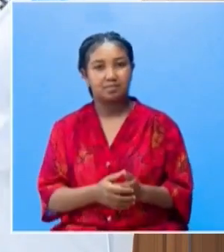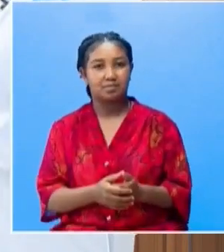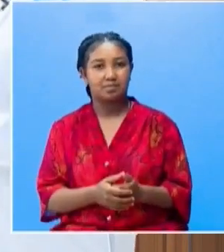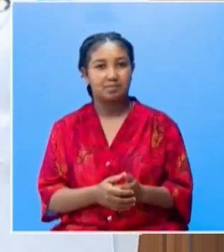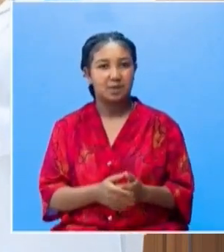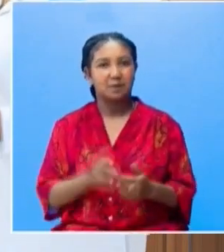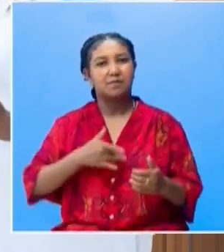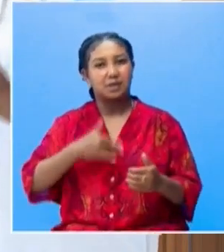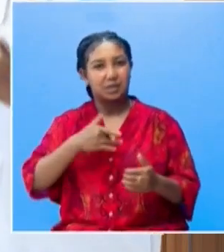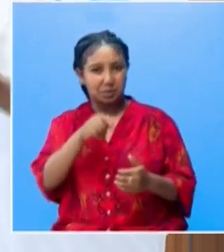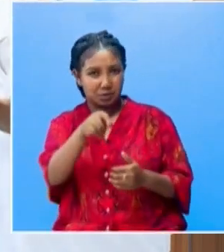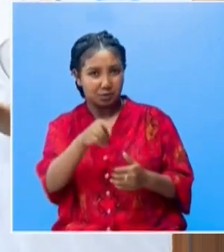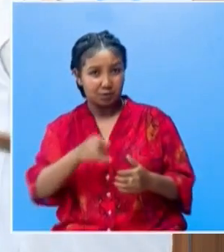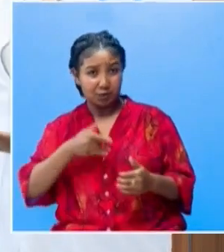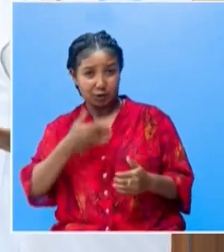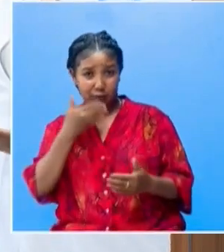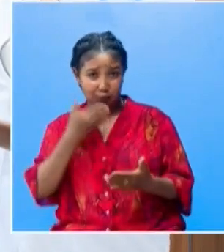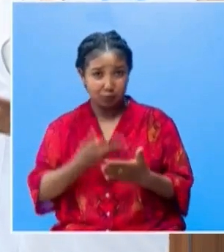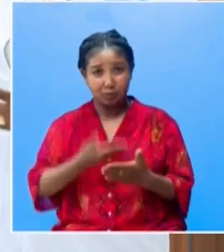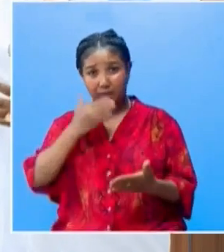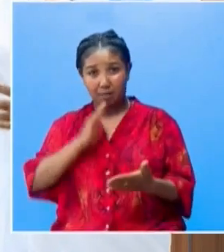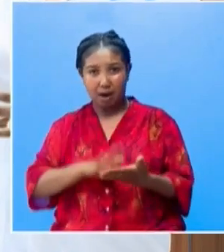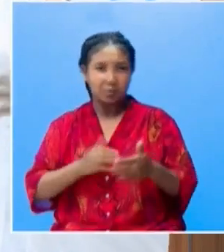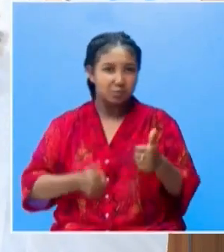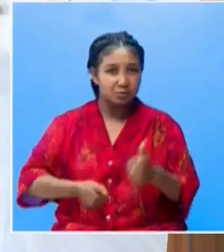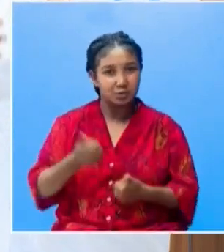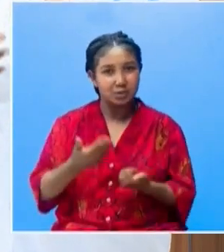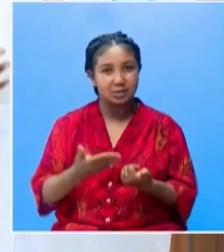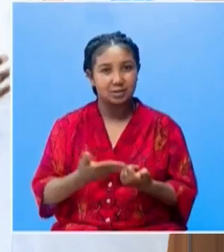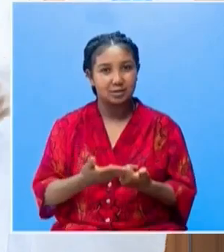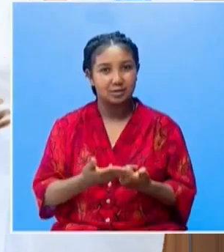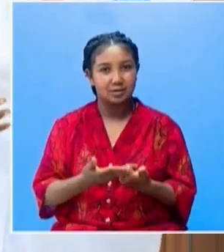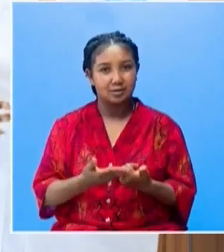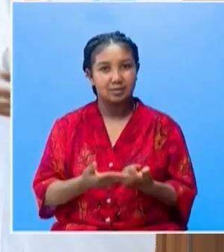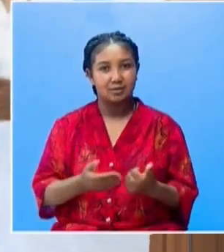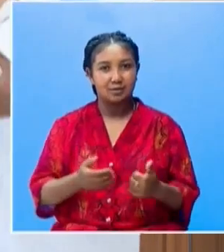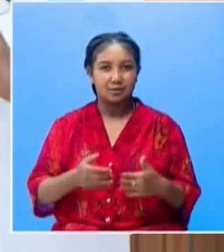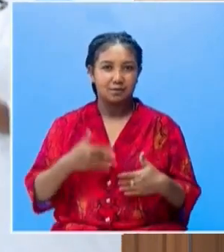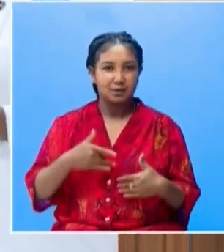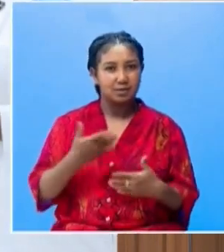a person? What he or she feels or what he or she